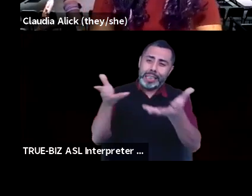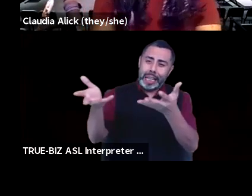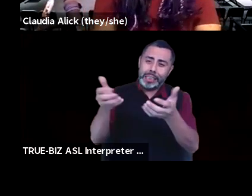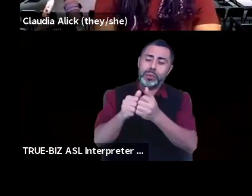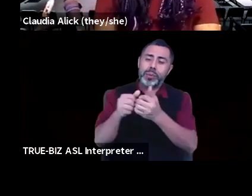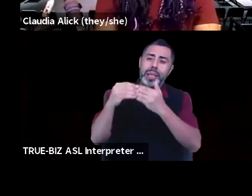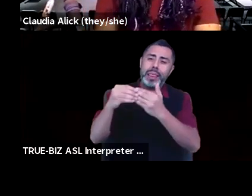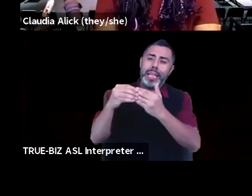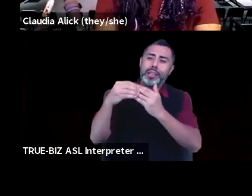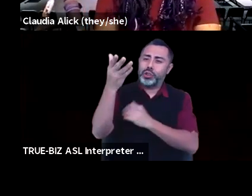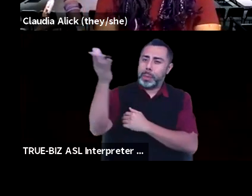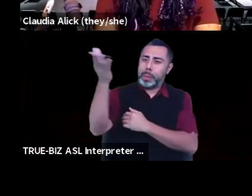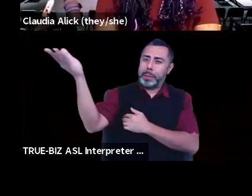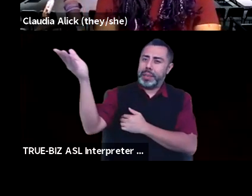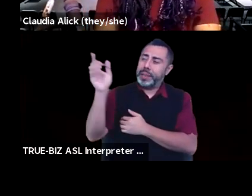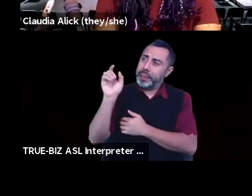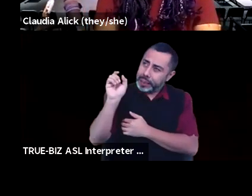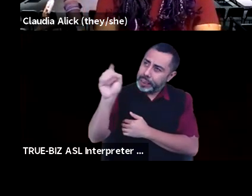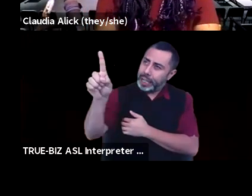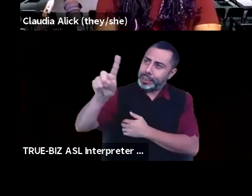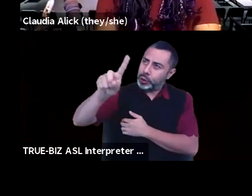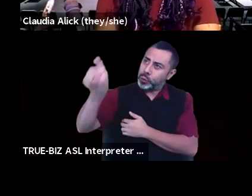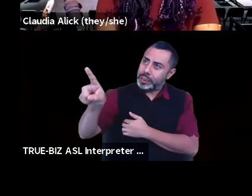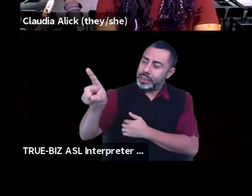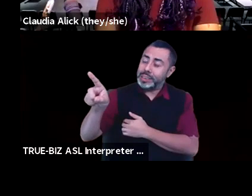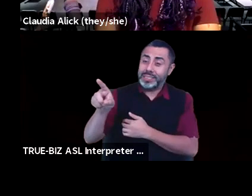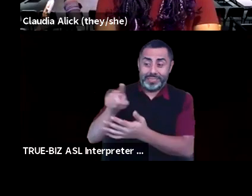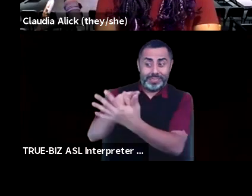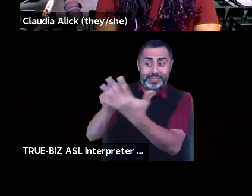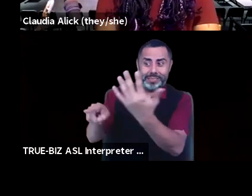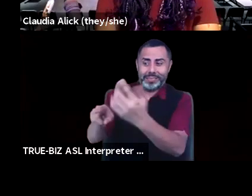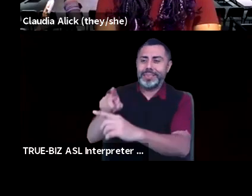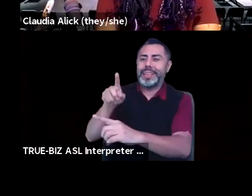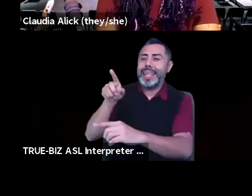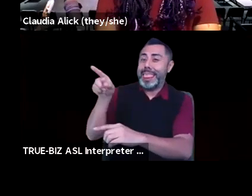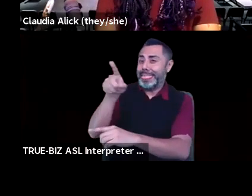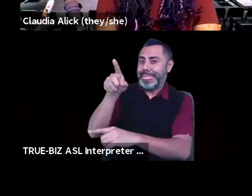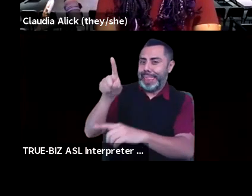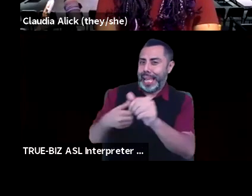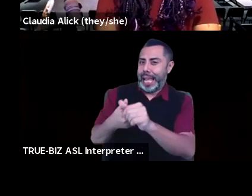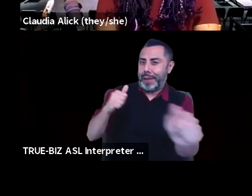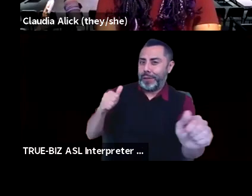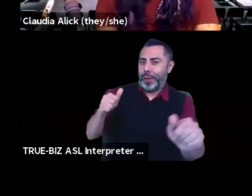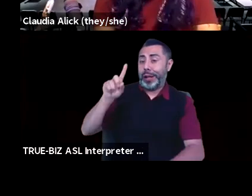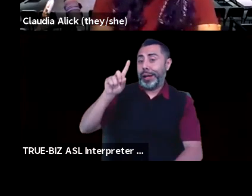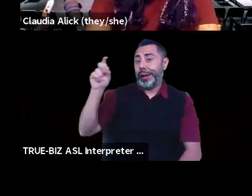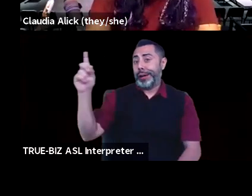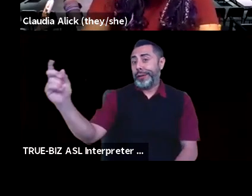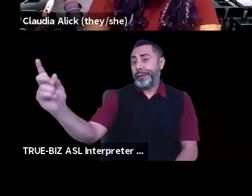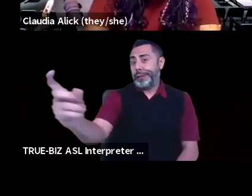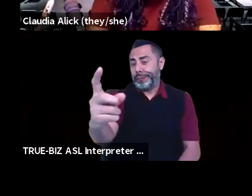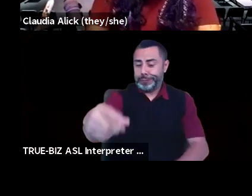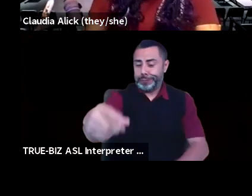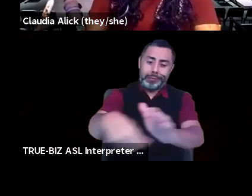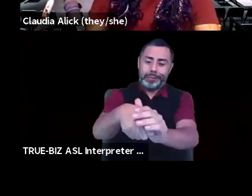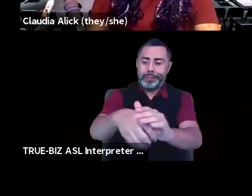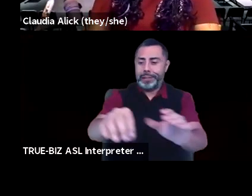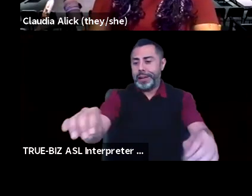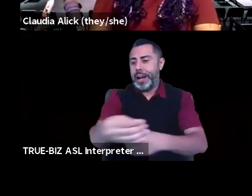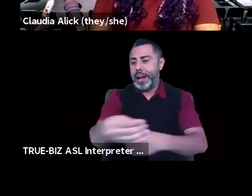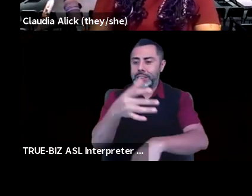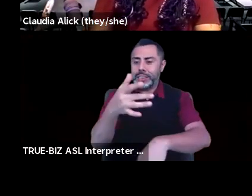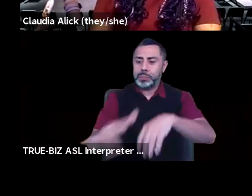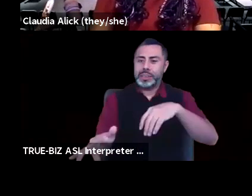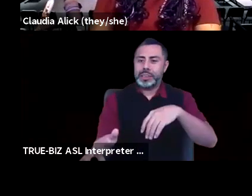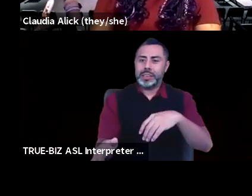ask questions that can't be avoided by going into an office or going into a space that is absent